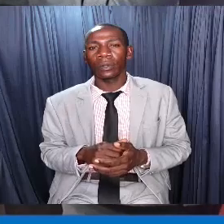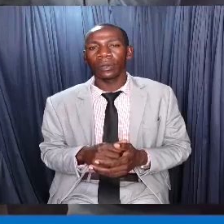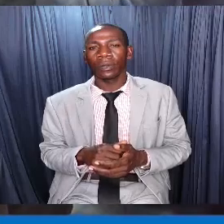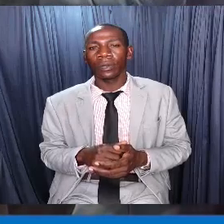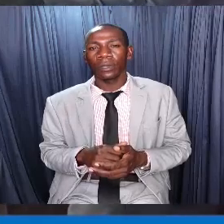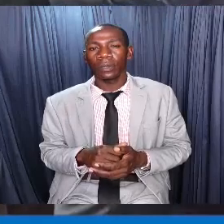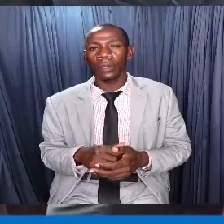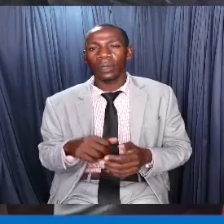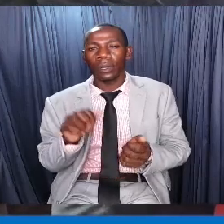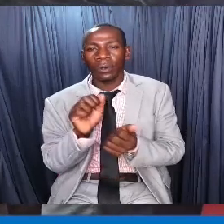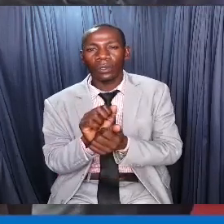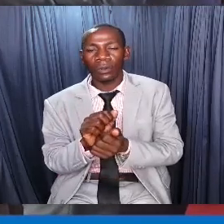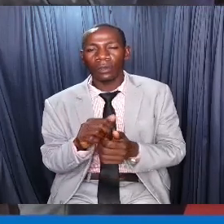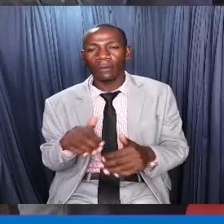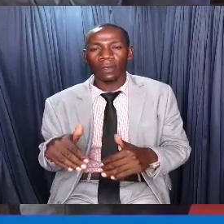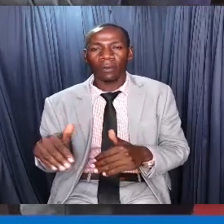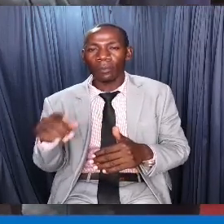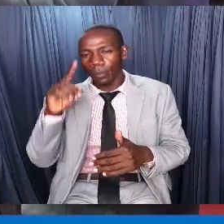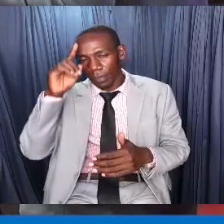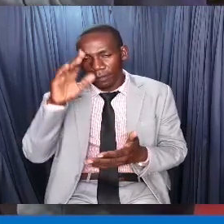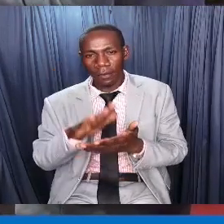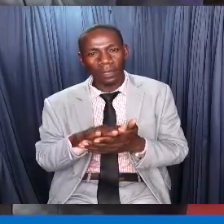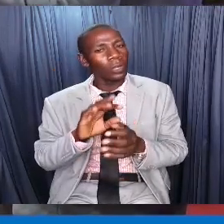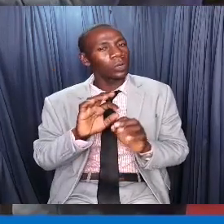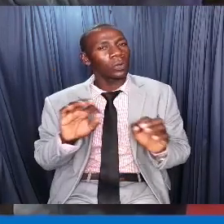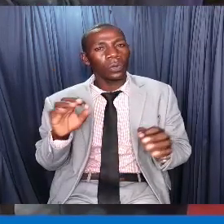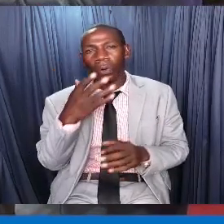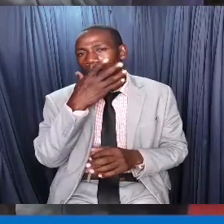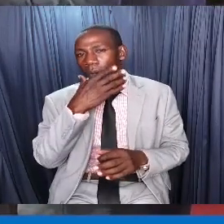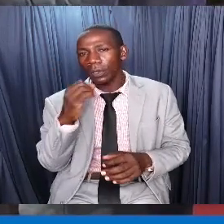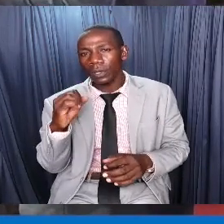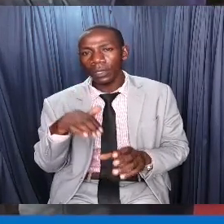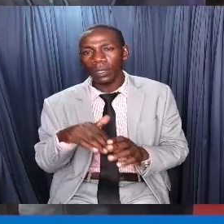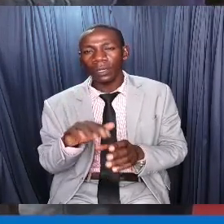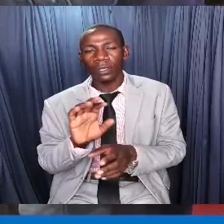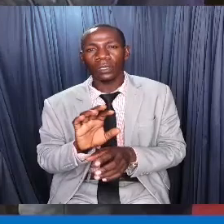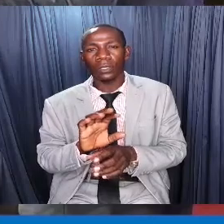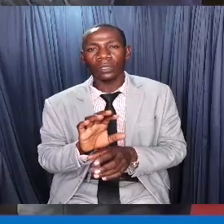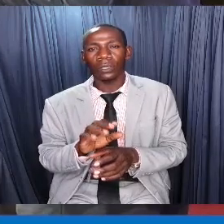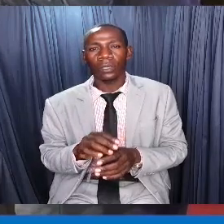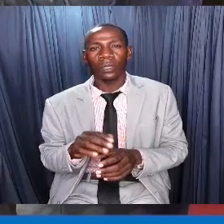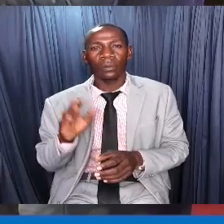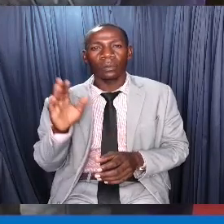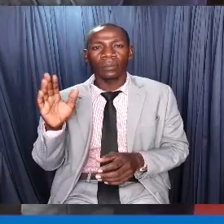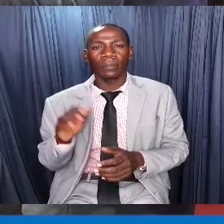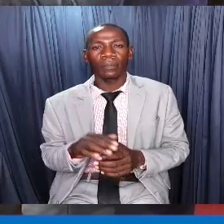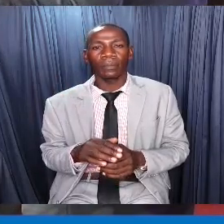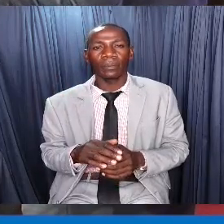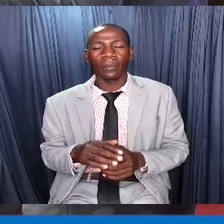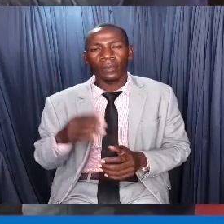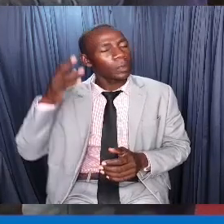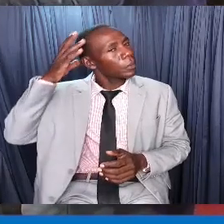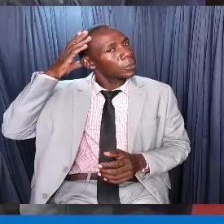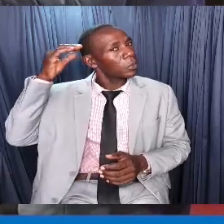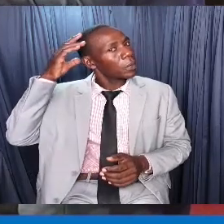mwongofu mwenzake. And accused by the fellow believer, okay. Hakuna wazee huko kanisani. Don't you have the elders in church? Hapo Bungoma. In Bungoma. Hata Msomali naye